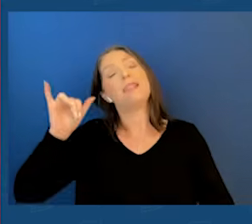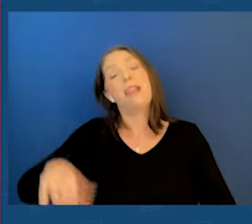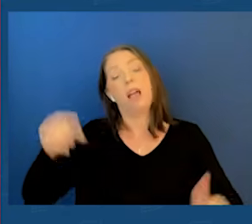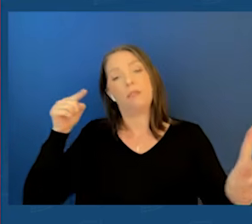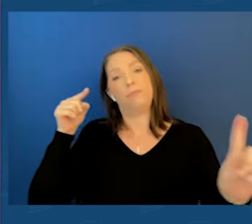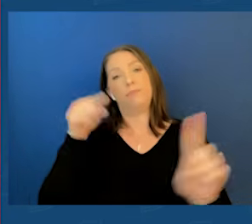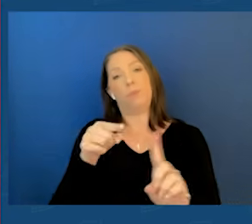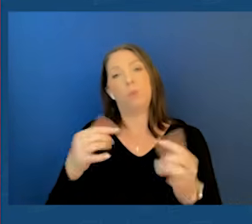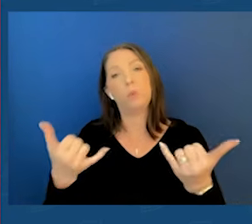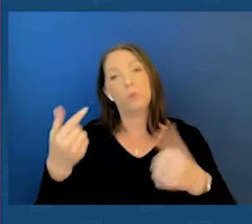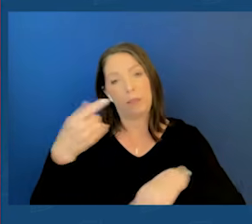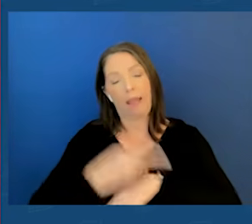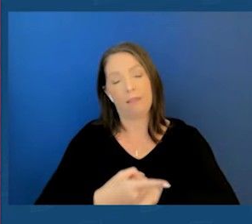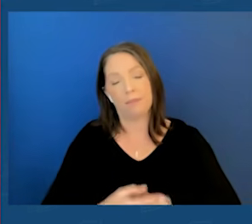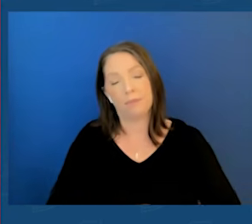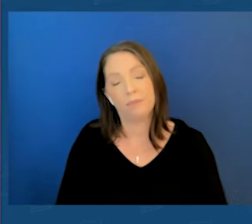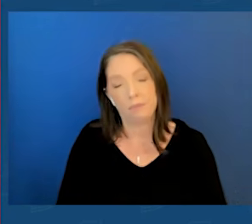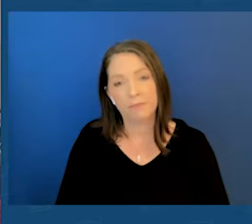here today.